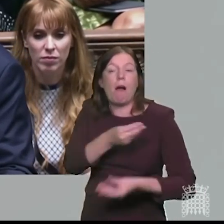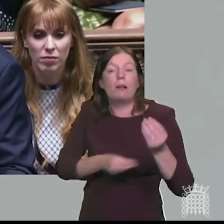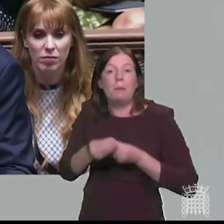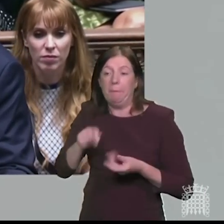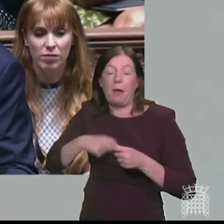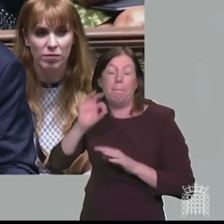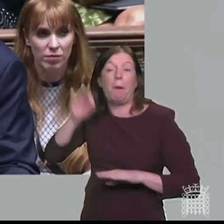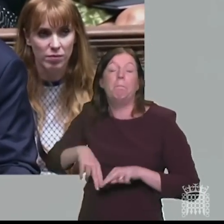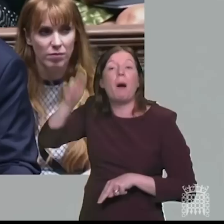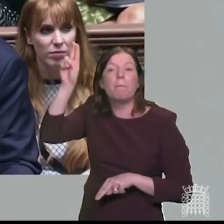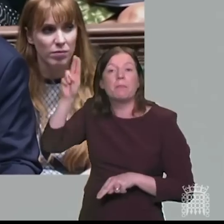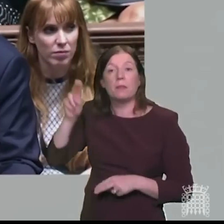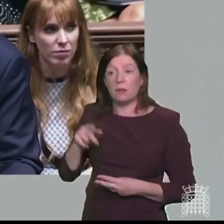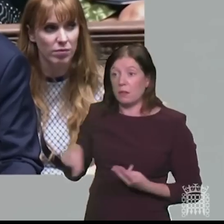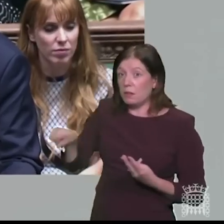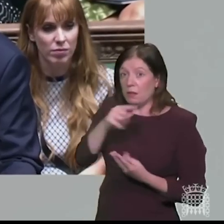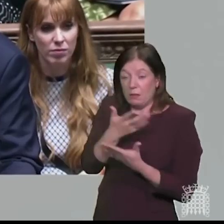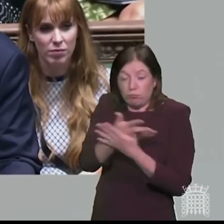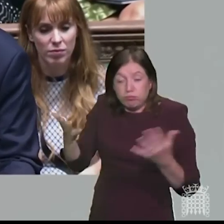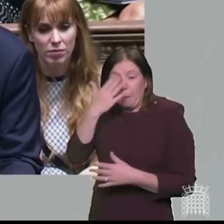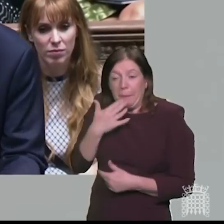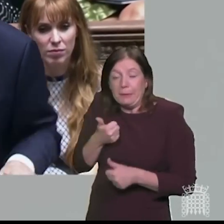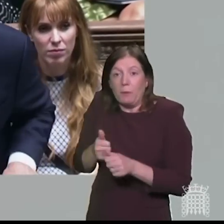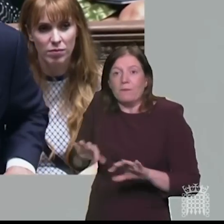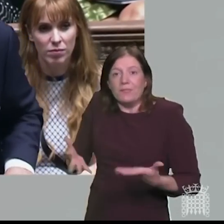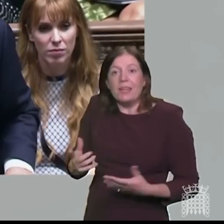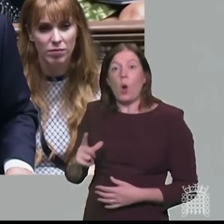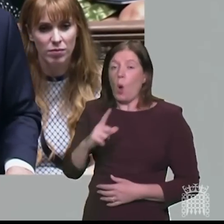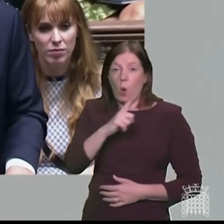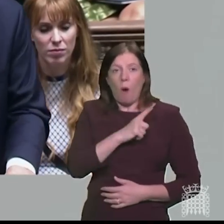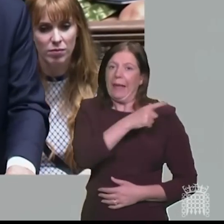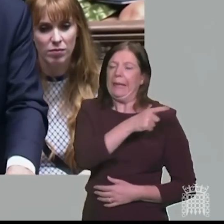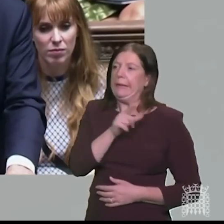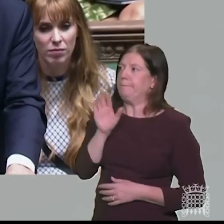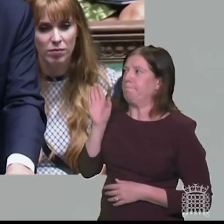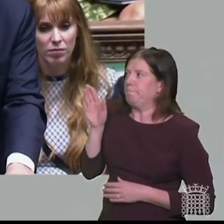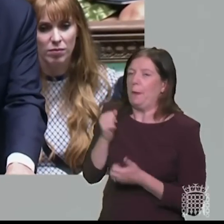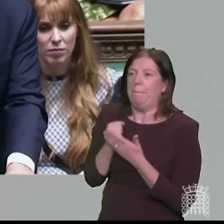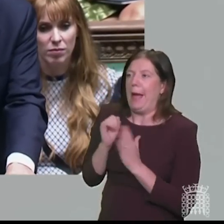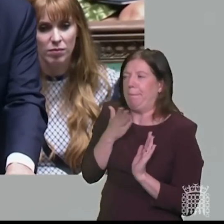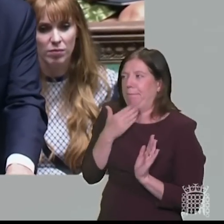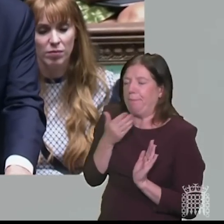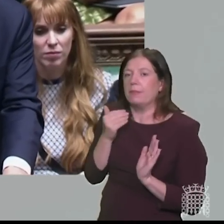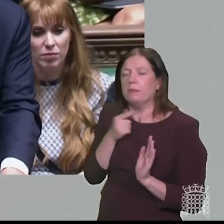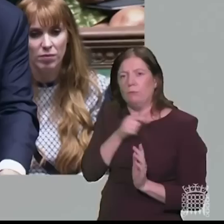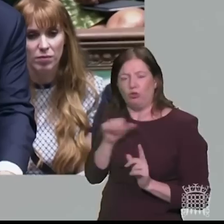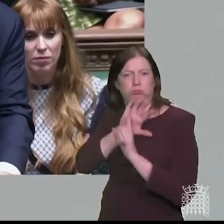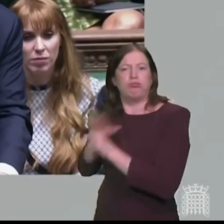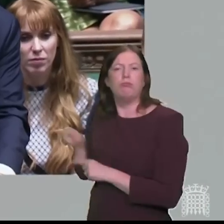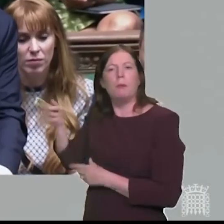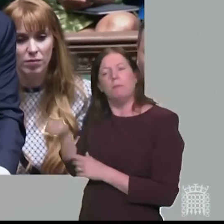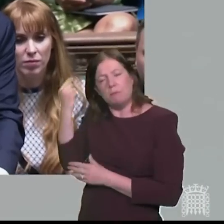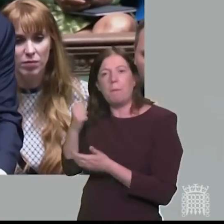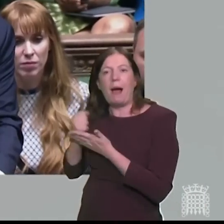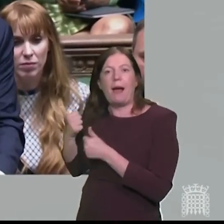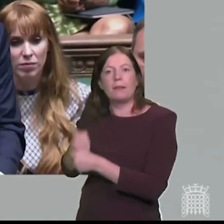economy. Millions left without support because he won't make lenders put families first. Rather than lecturing the rest of the